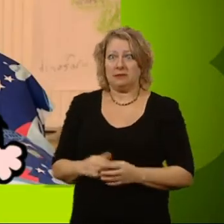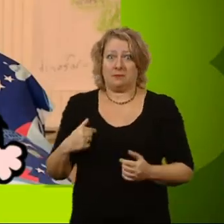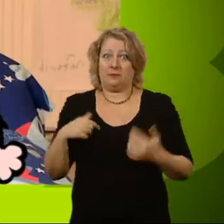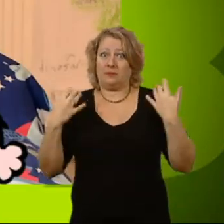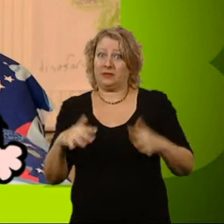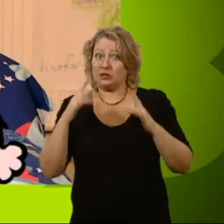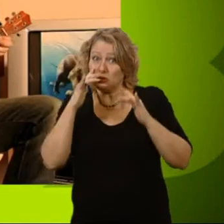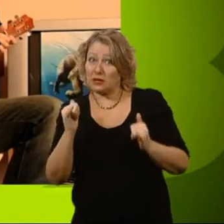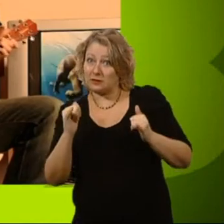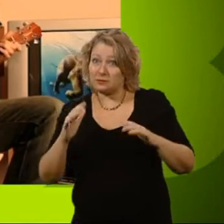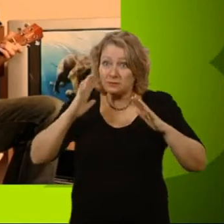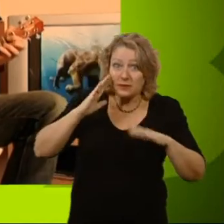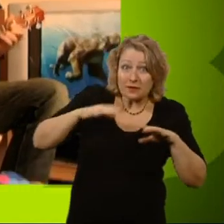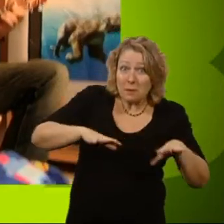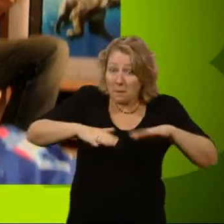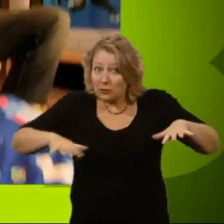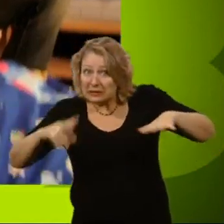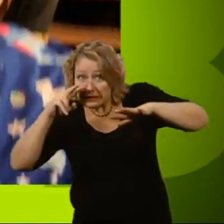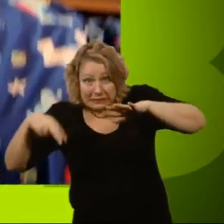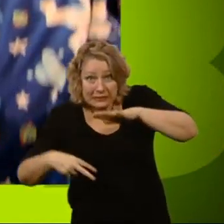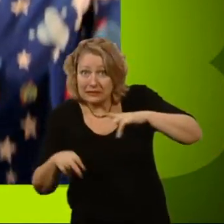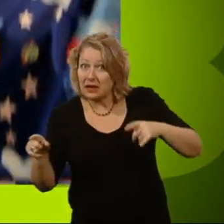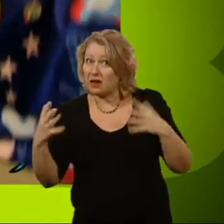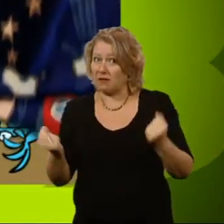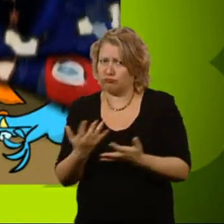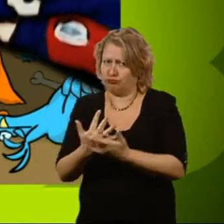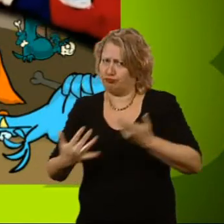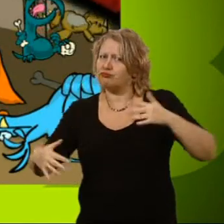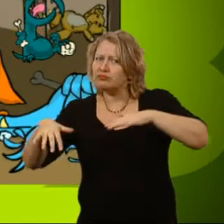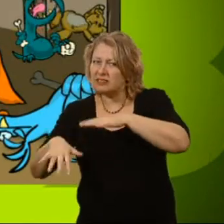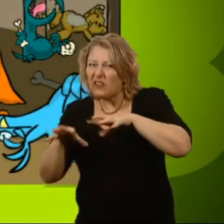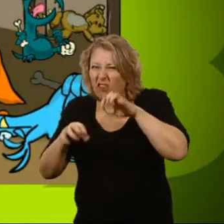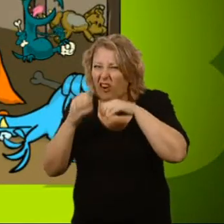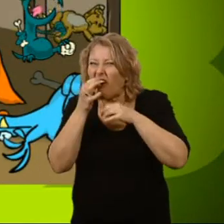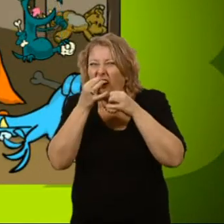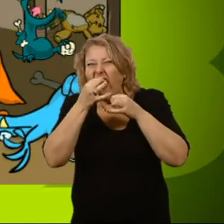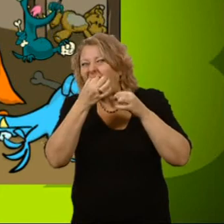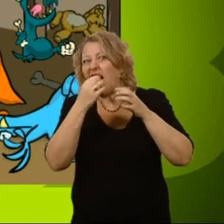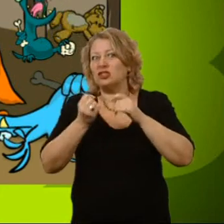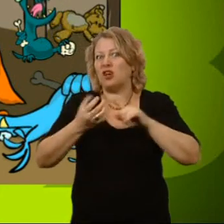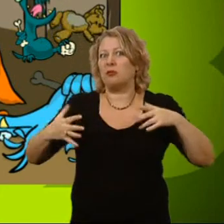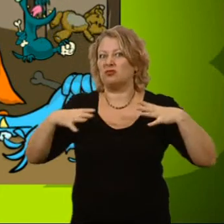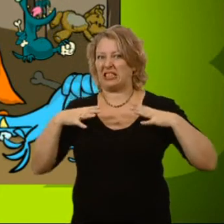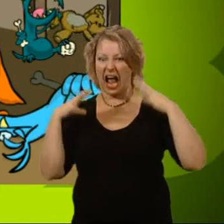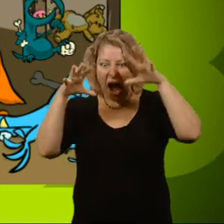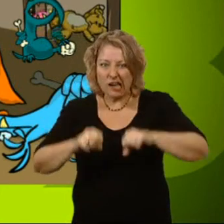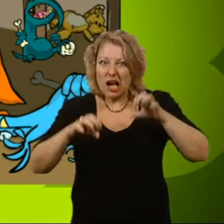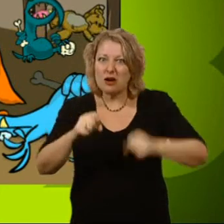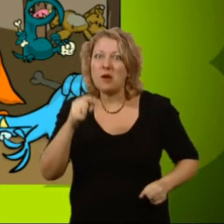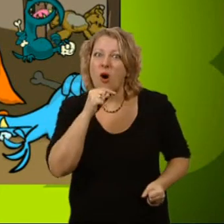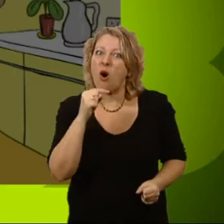I've checked the bed for monsters, there are several underneath, and they're sharpening their teeth after gorging on the carcass of a boy who bothered